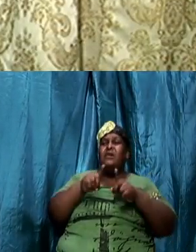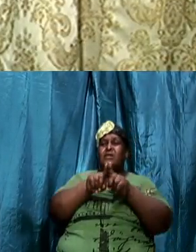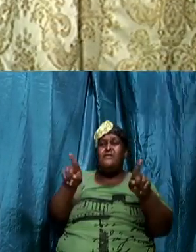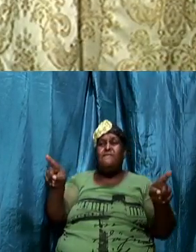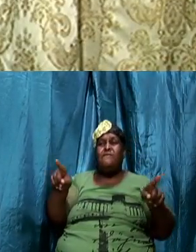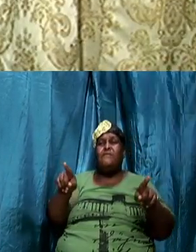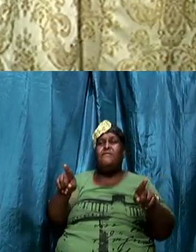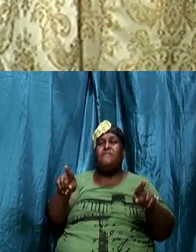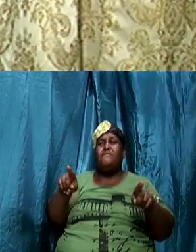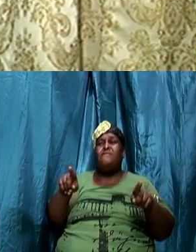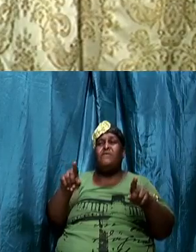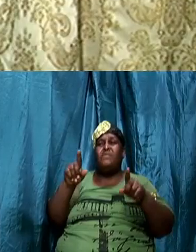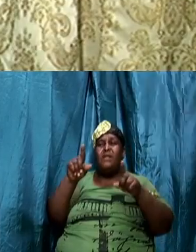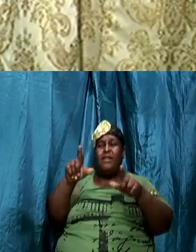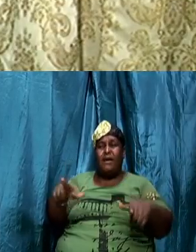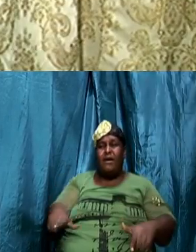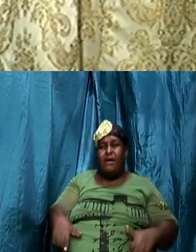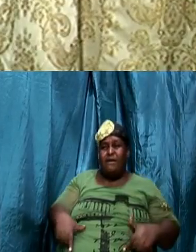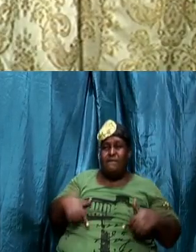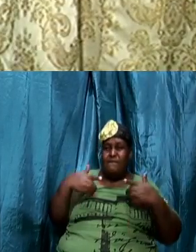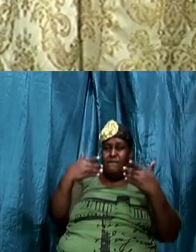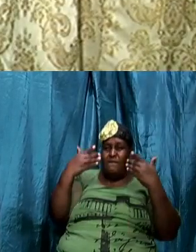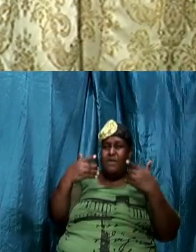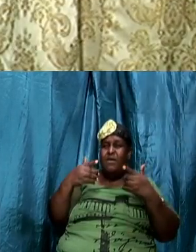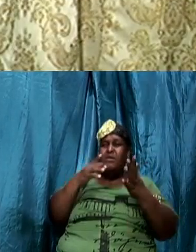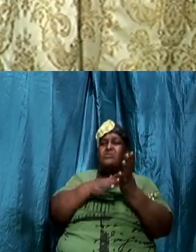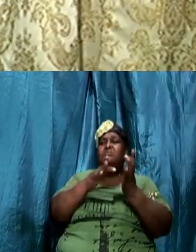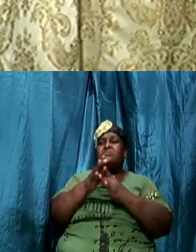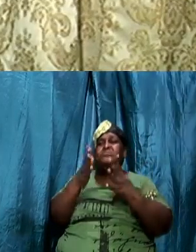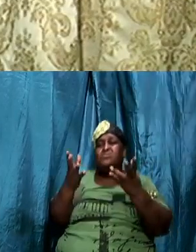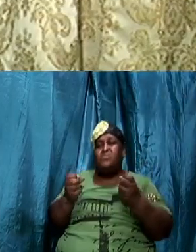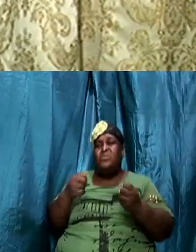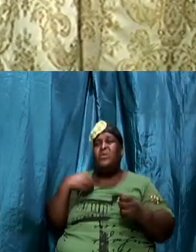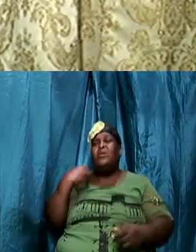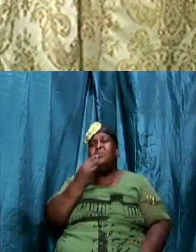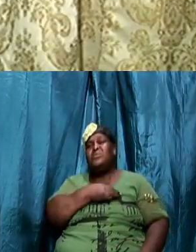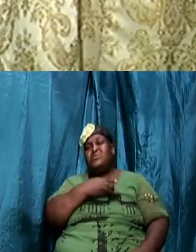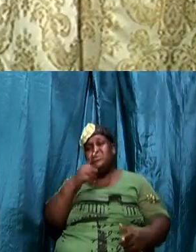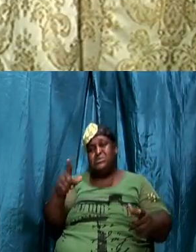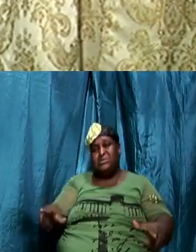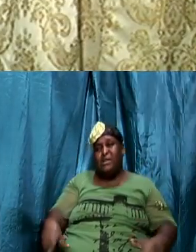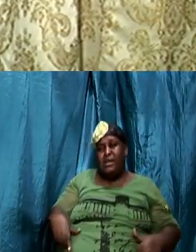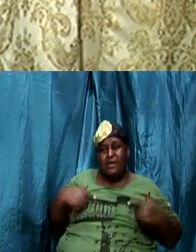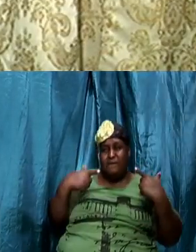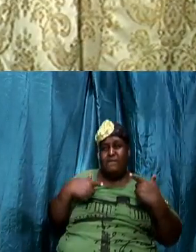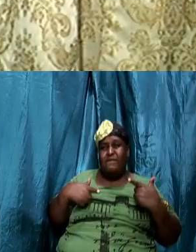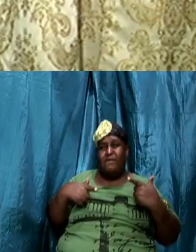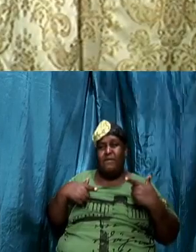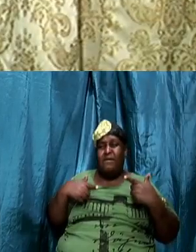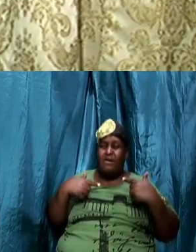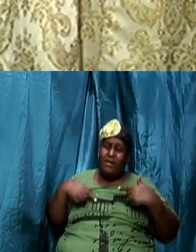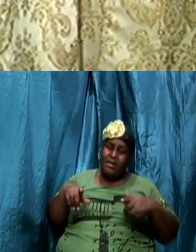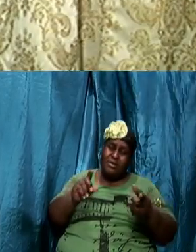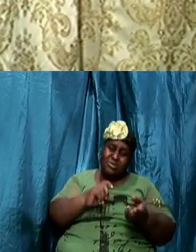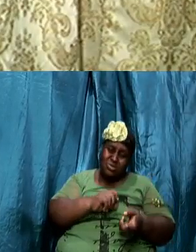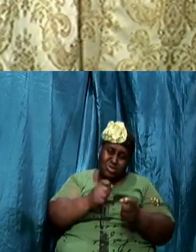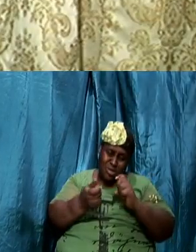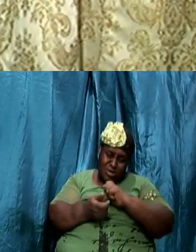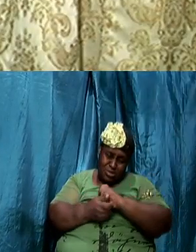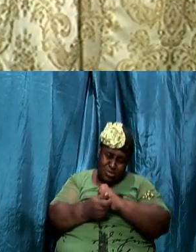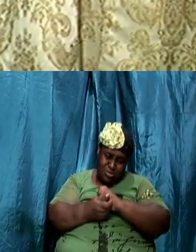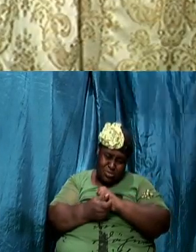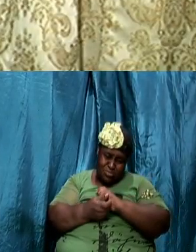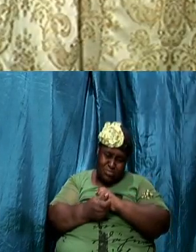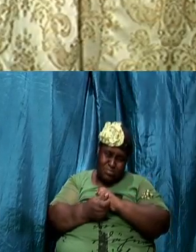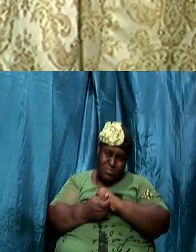means to say, not so, not according to the Word. Let's turn around. And so we're going to get into that, you